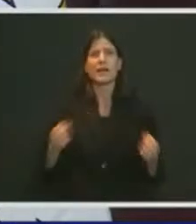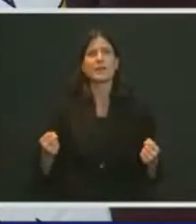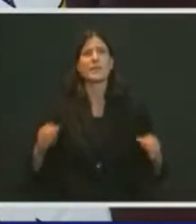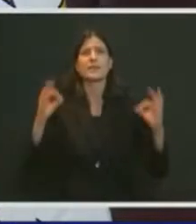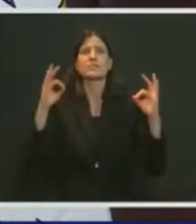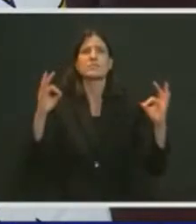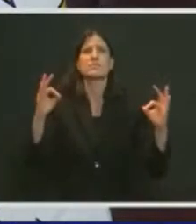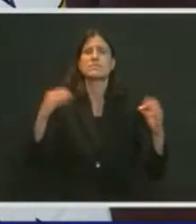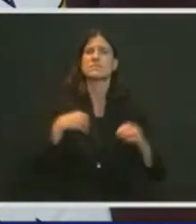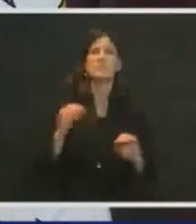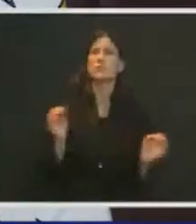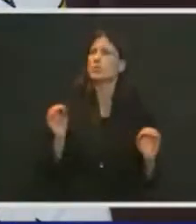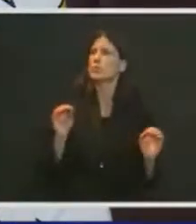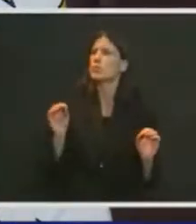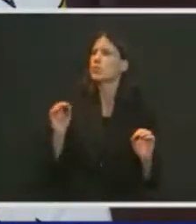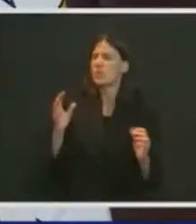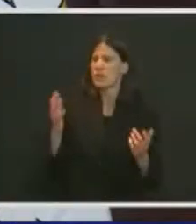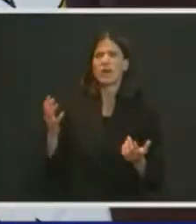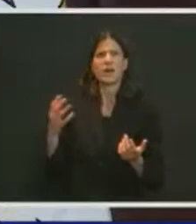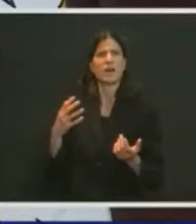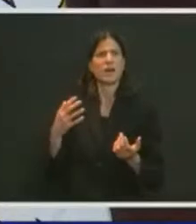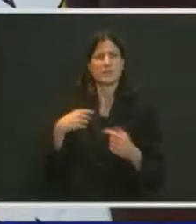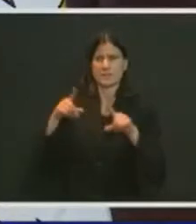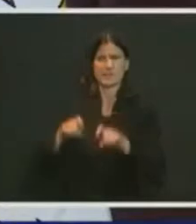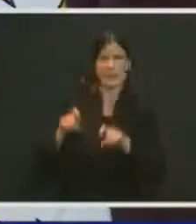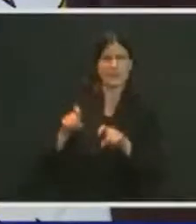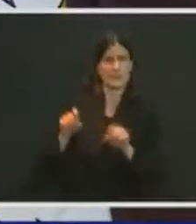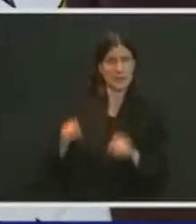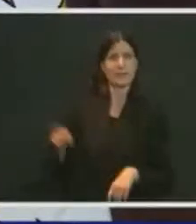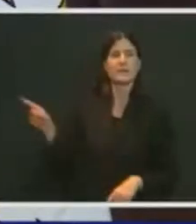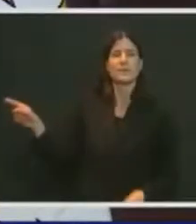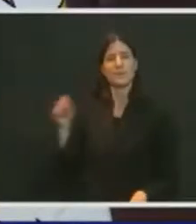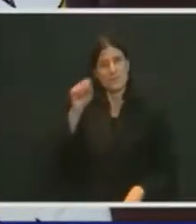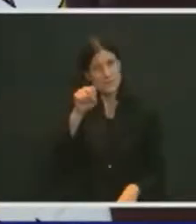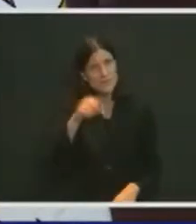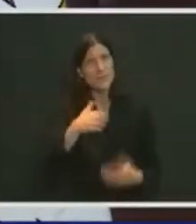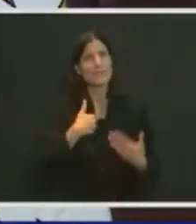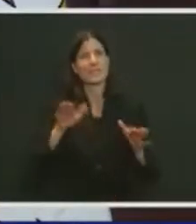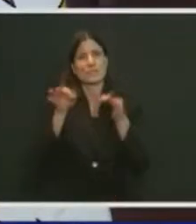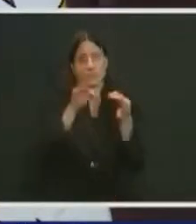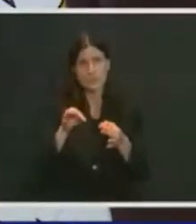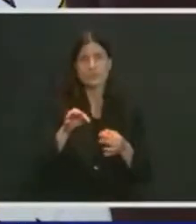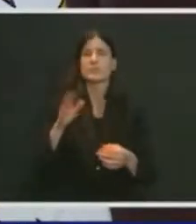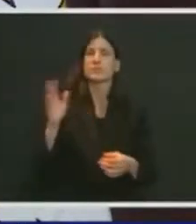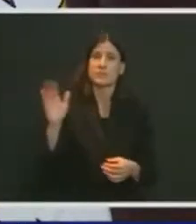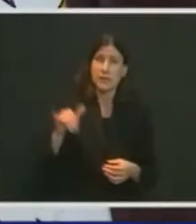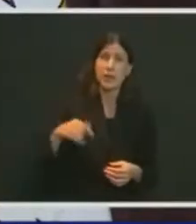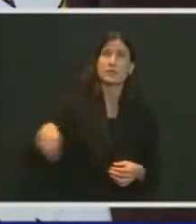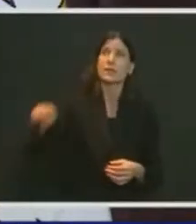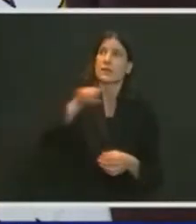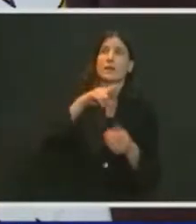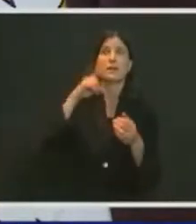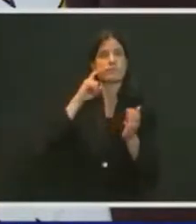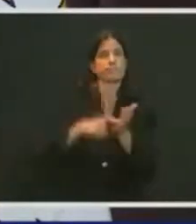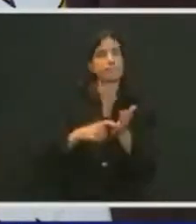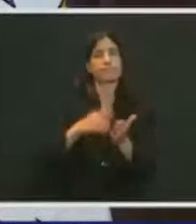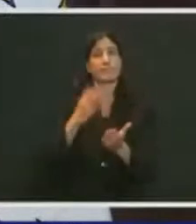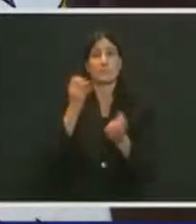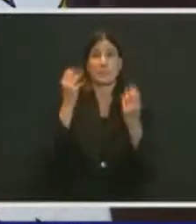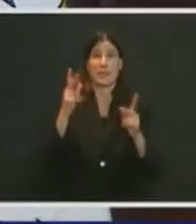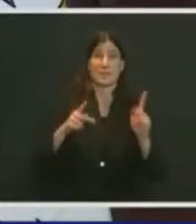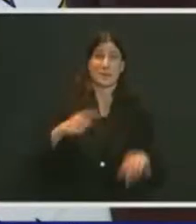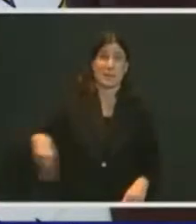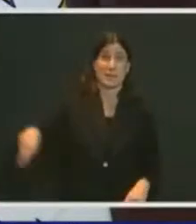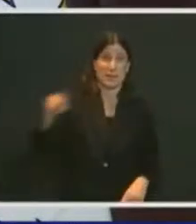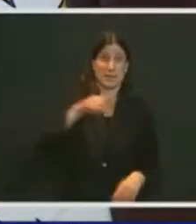Yeah, it's part of what we are learning overall with COVID-19, that